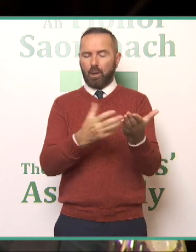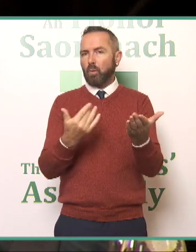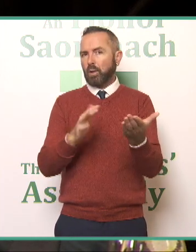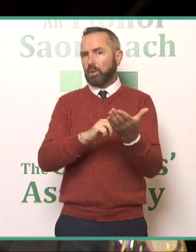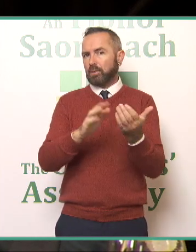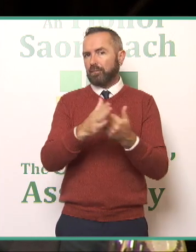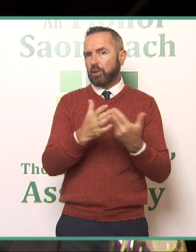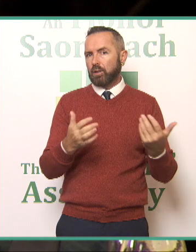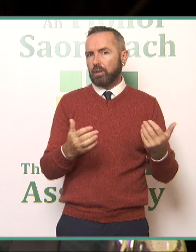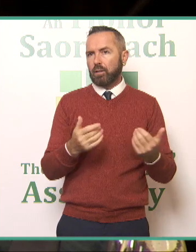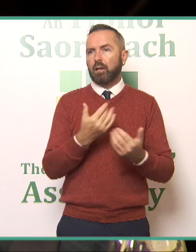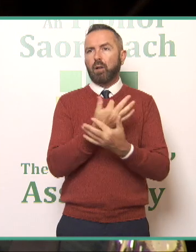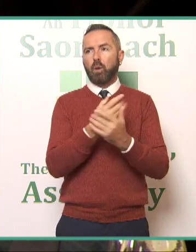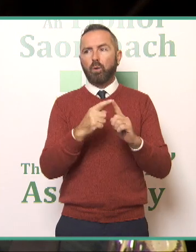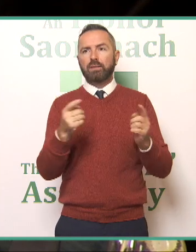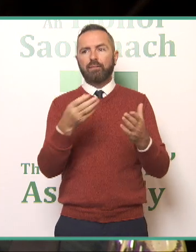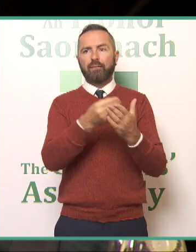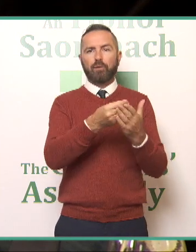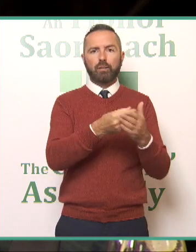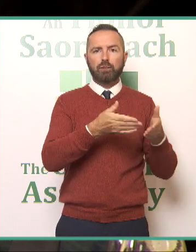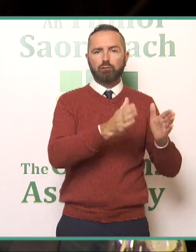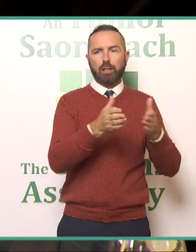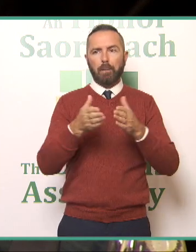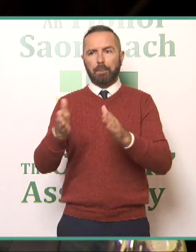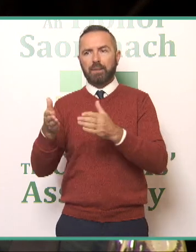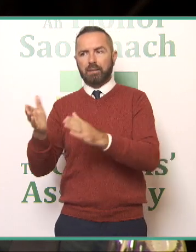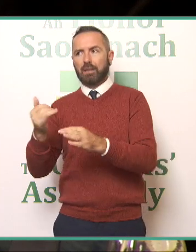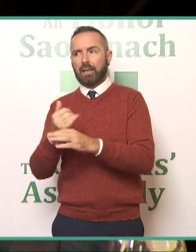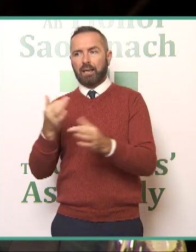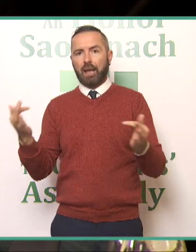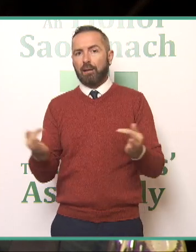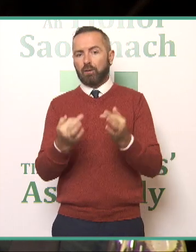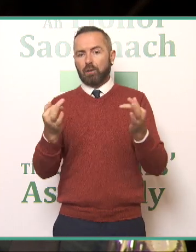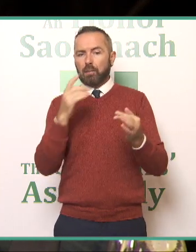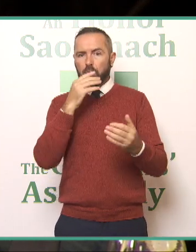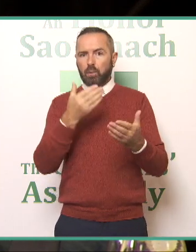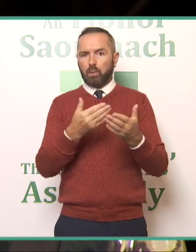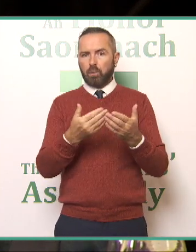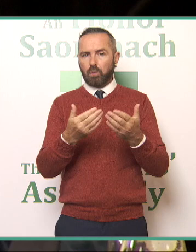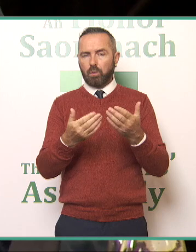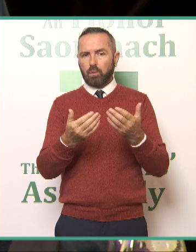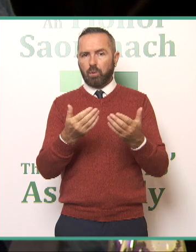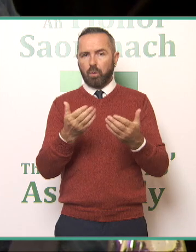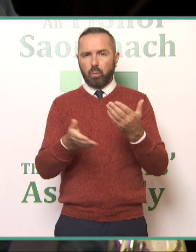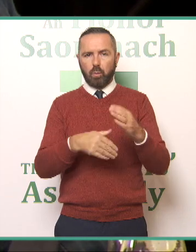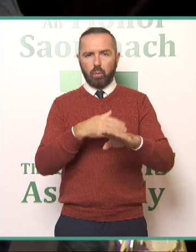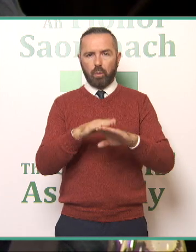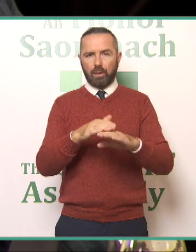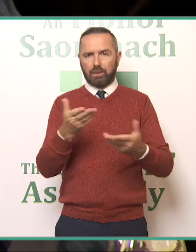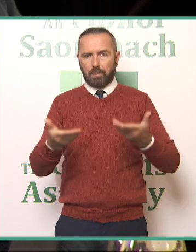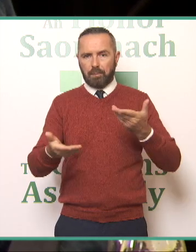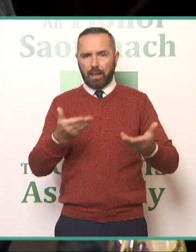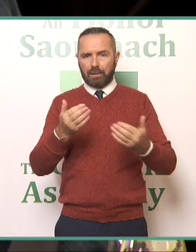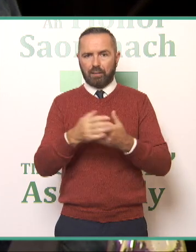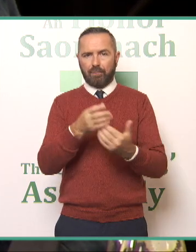multiple funding streams in agriculture and other areas as well. And it's a question of what balance is, where the balance of funds is, and